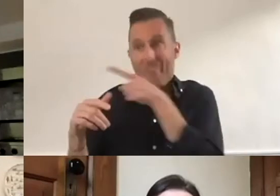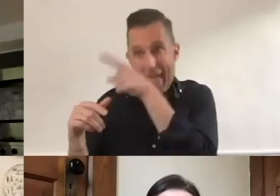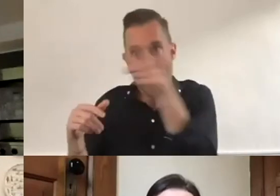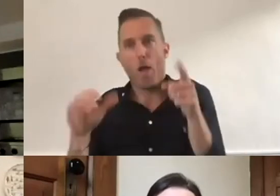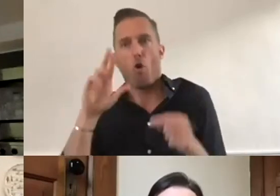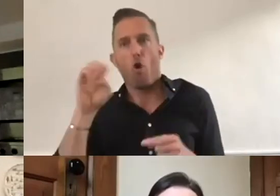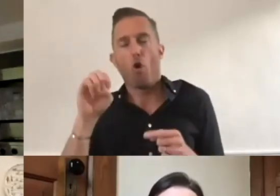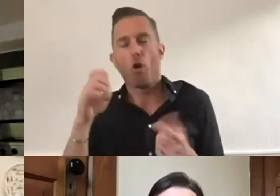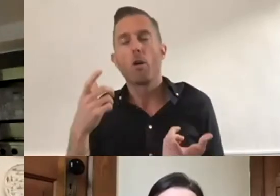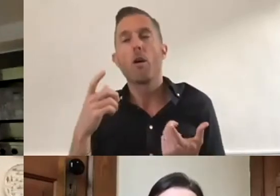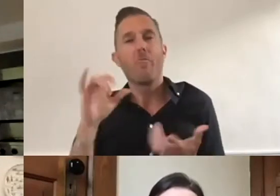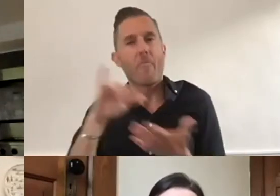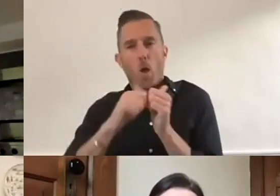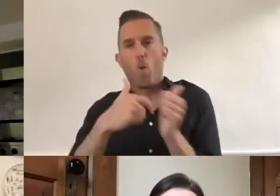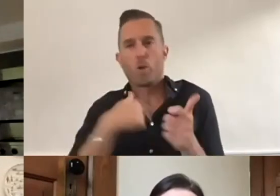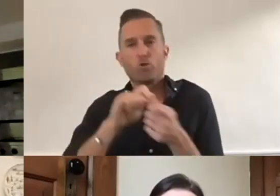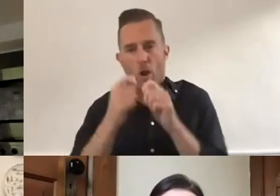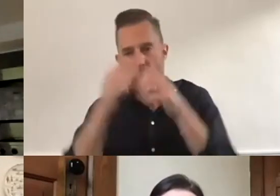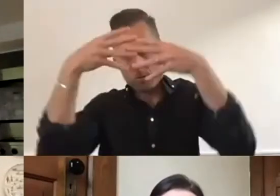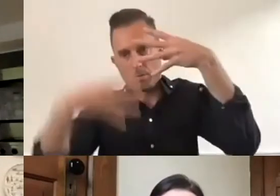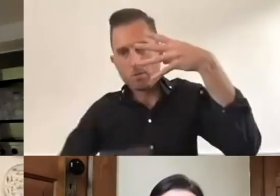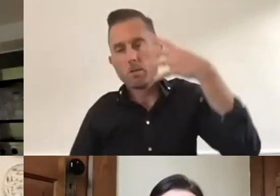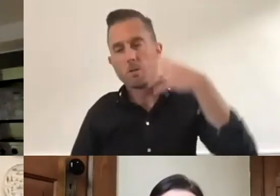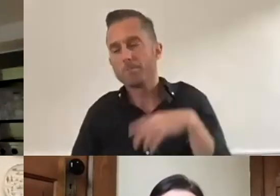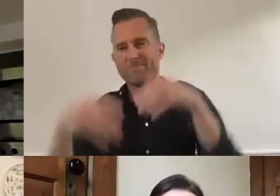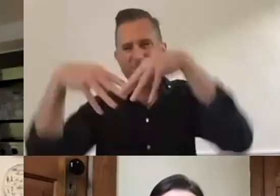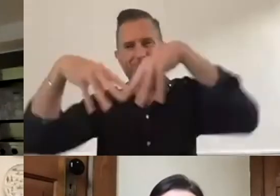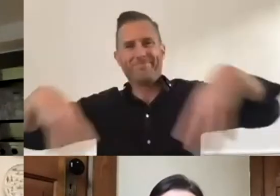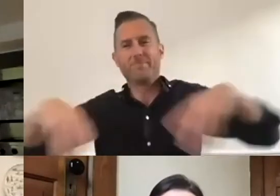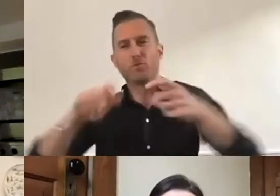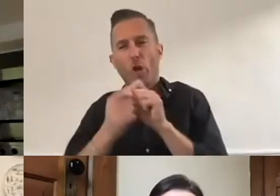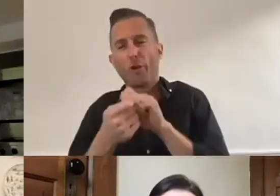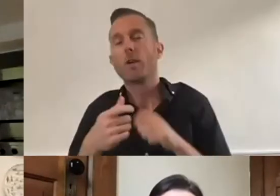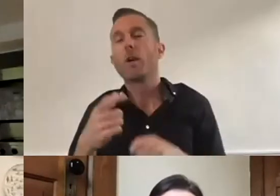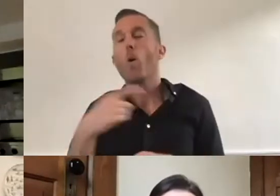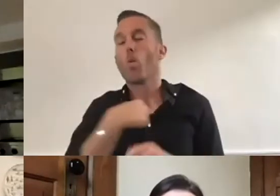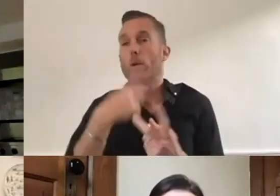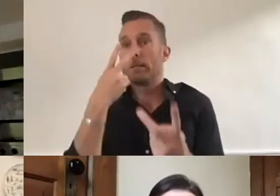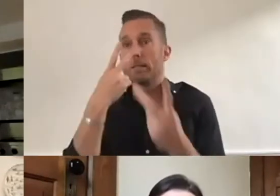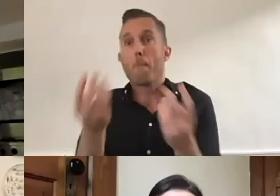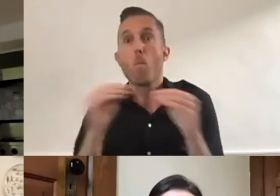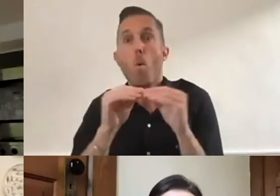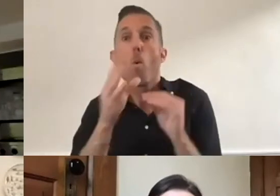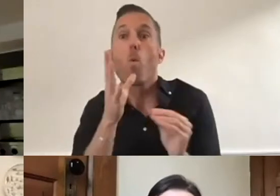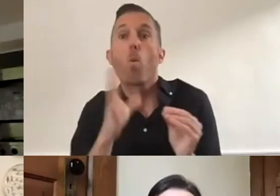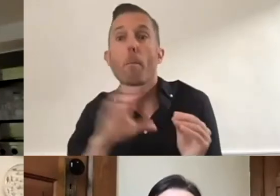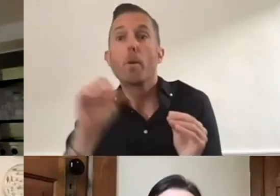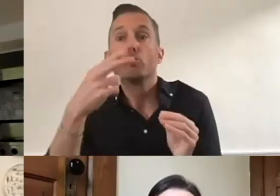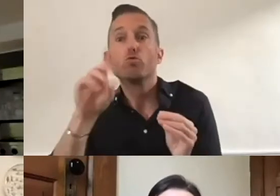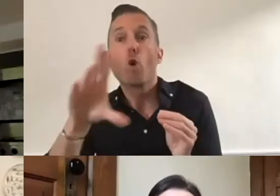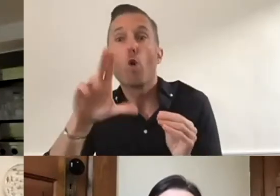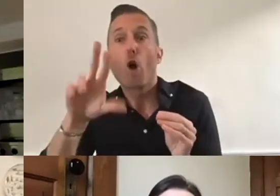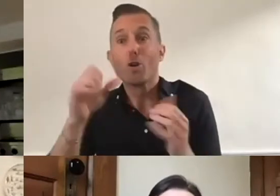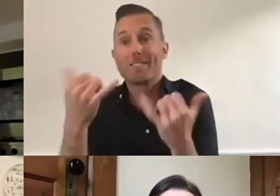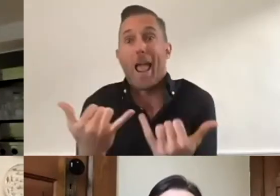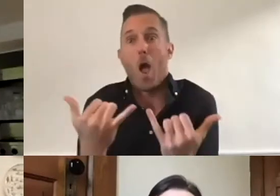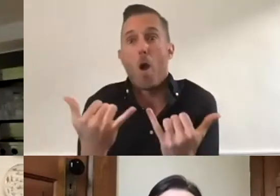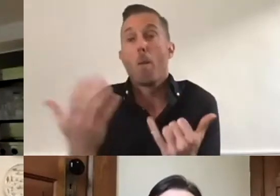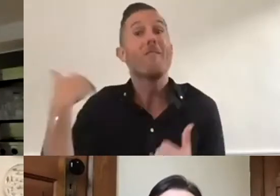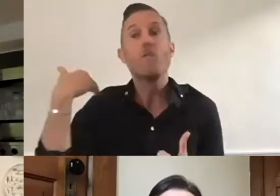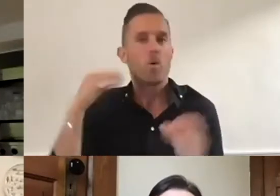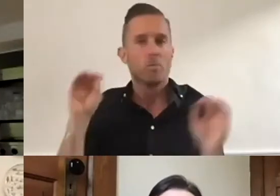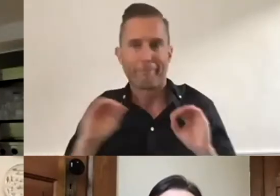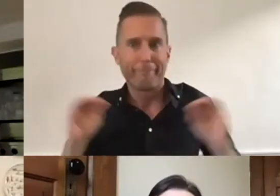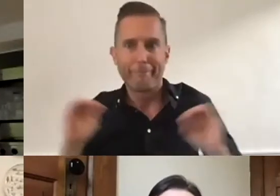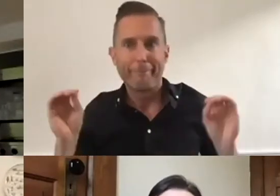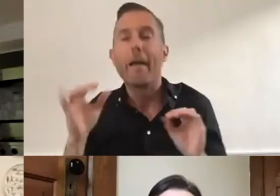people are making progress. We're seeing a lot of showrunners we're seeing a lot of women. There weren't women showrunners. Now there are many. And now